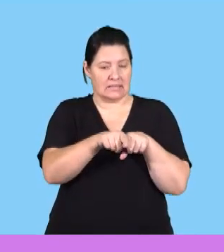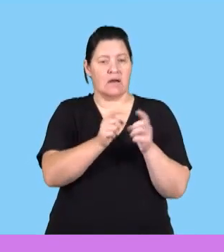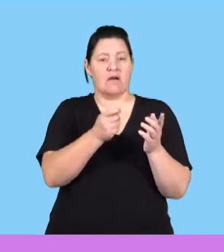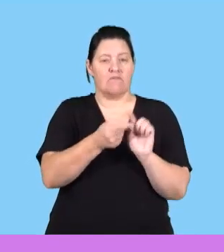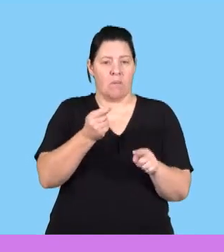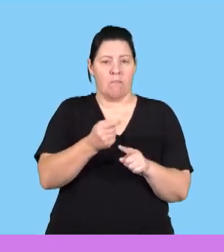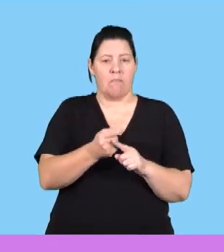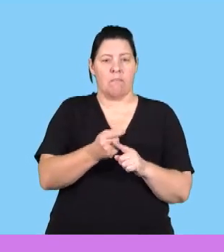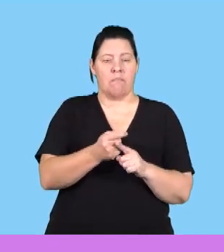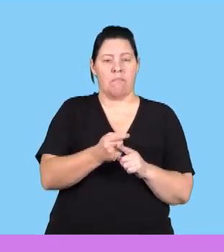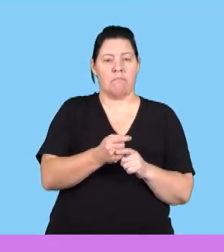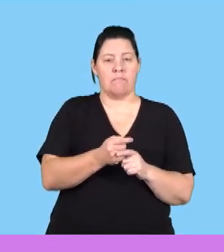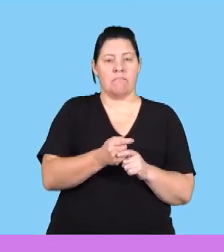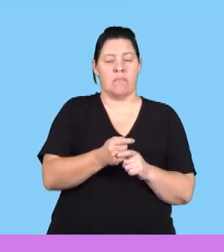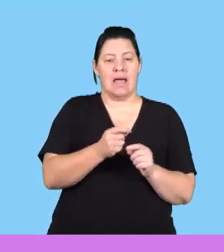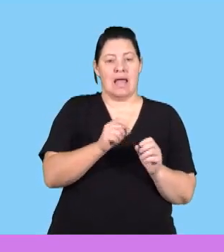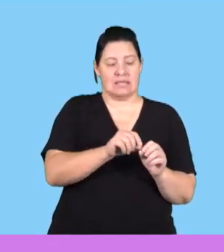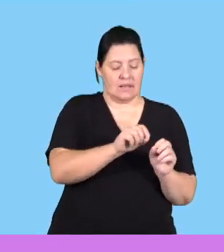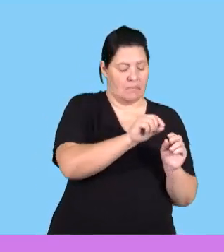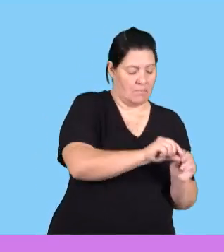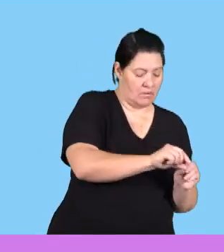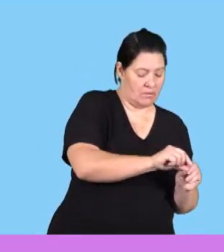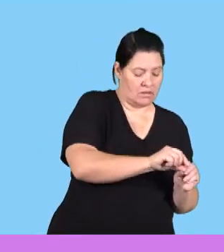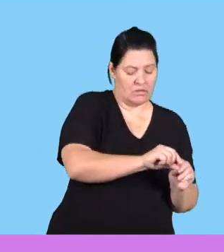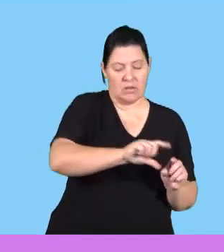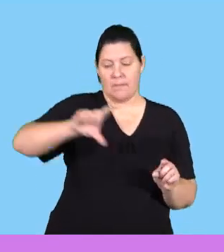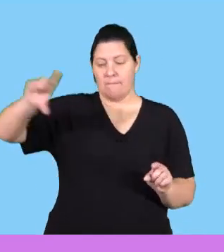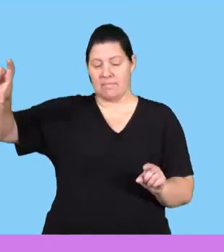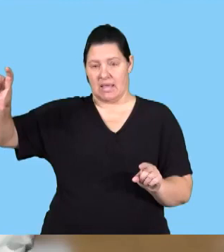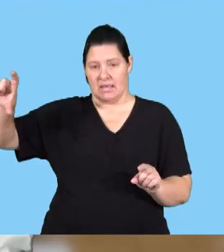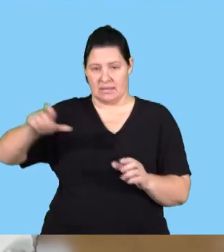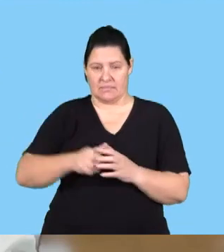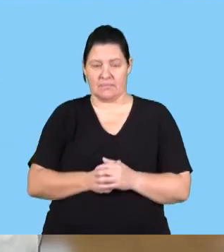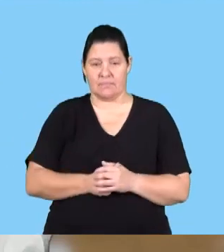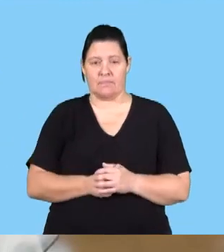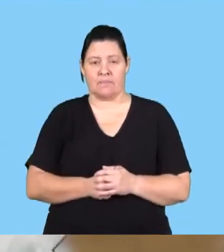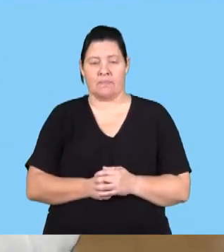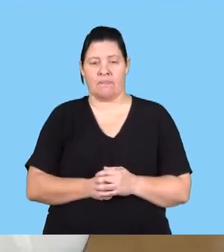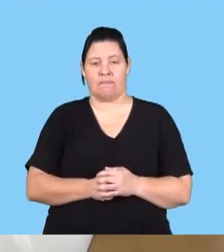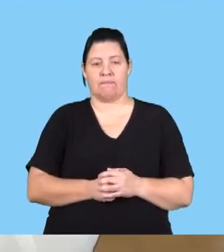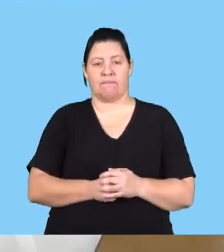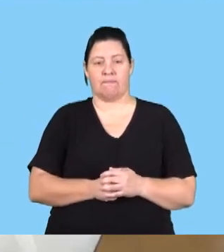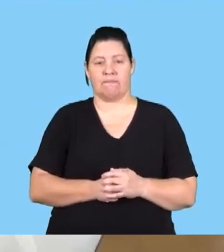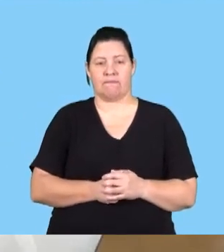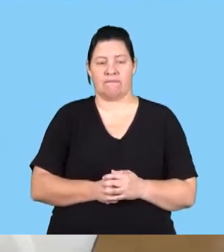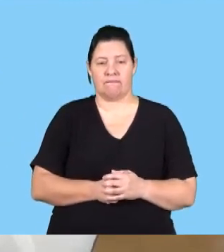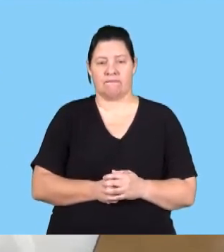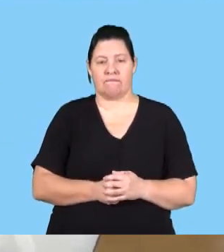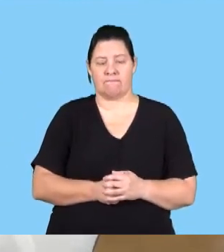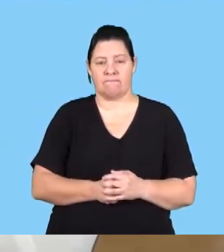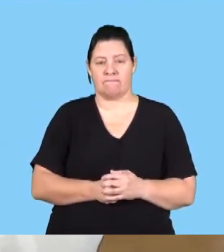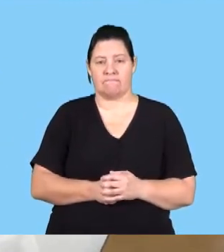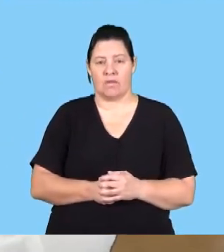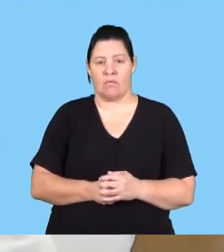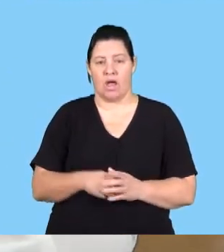score in ascending order. Right, so what does ascending mean? It means from small to big. All right, so let's